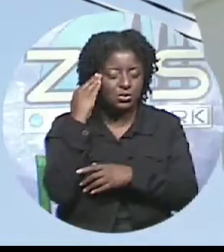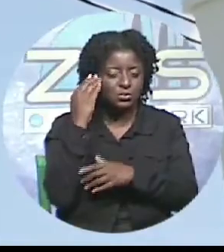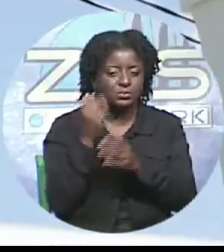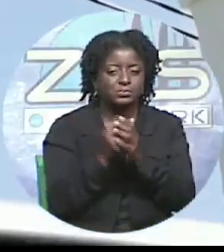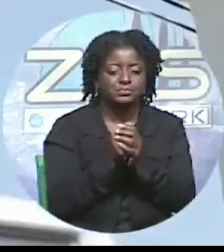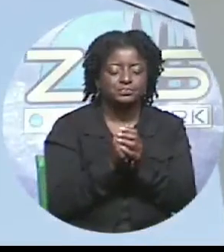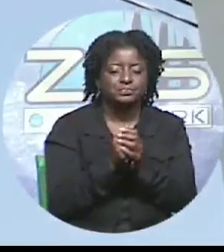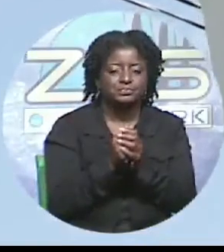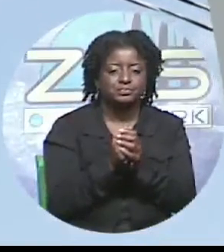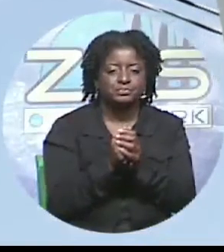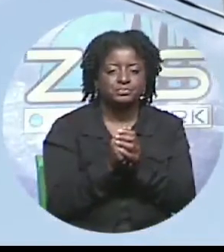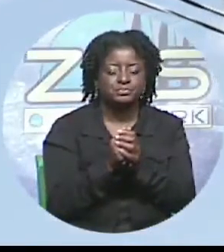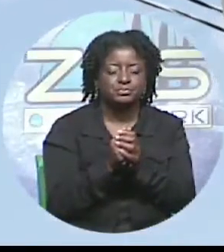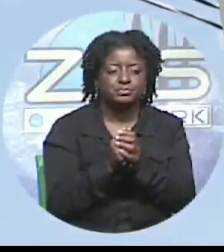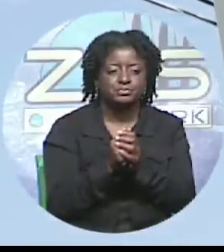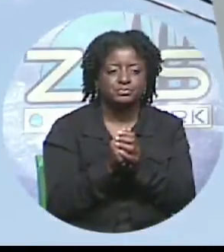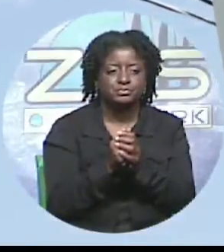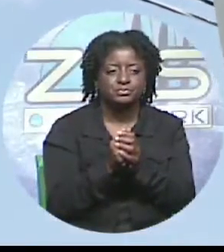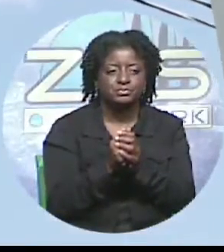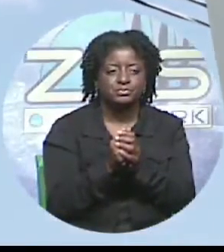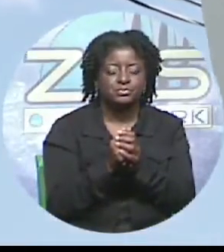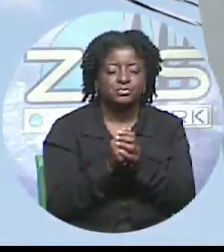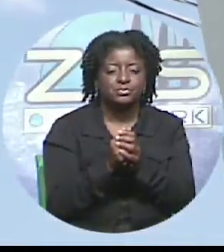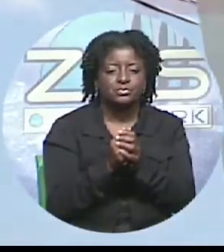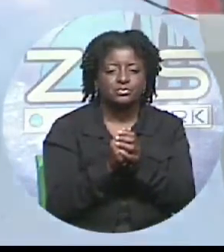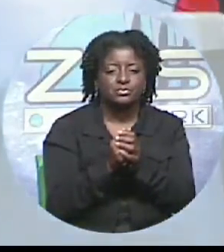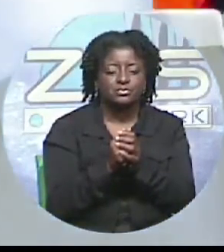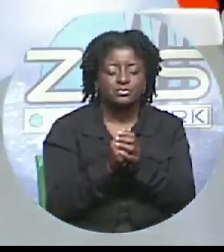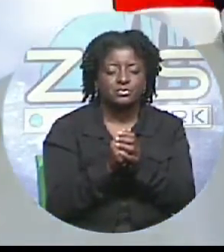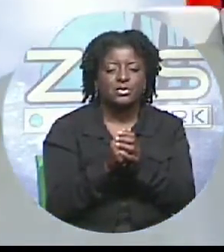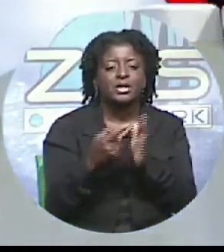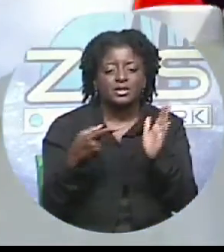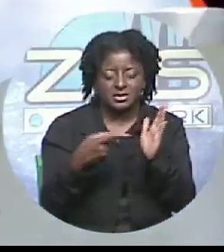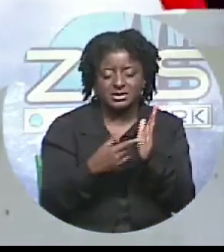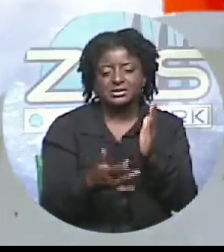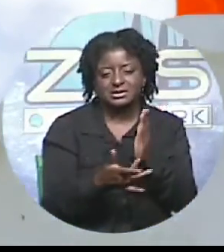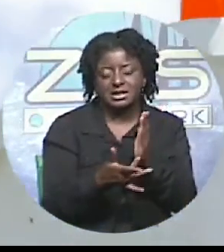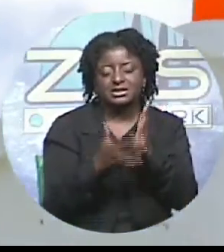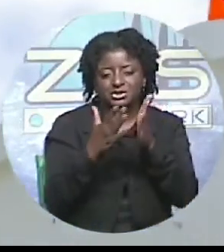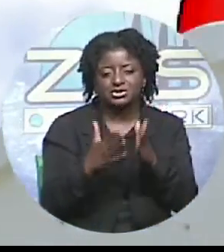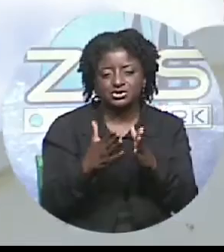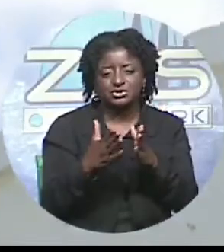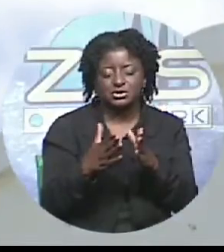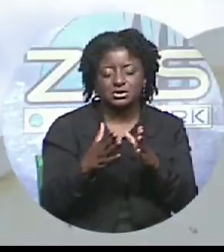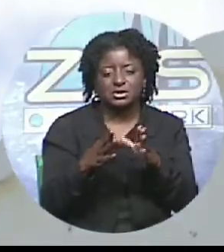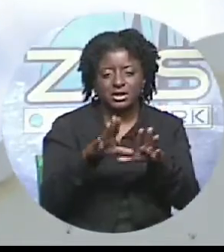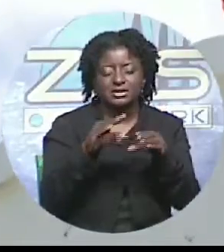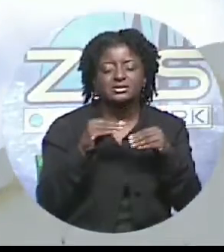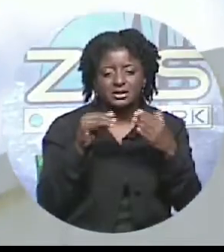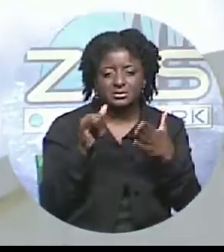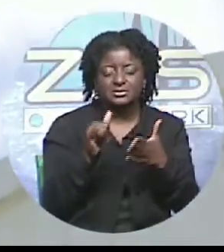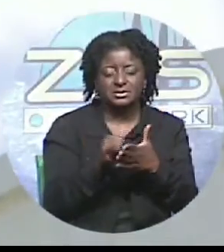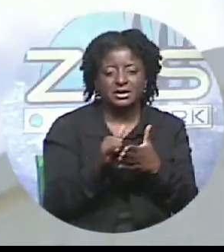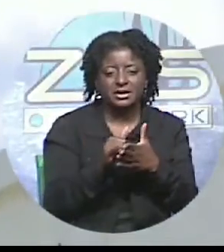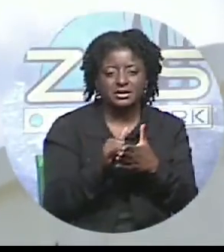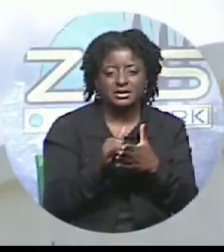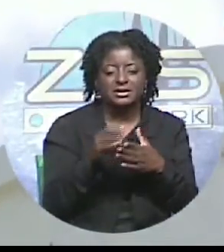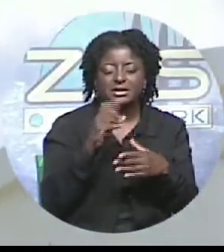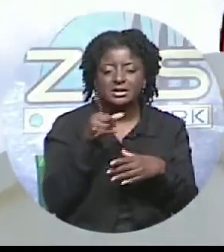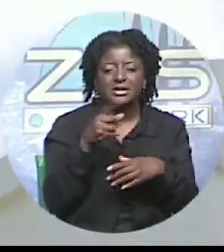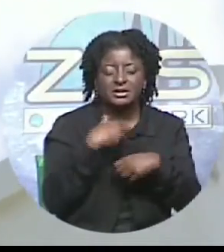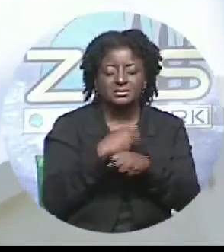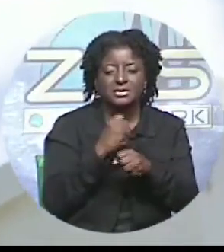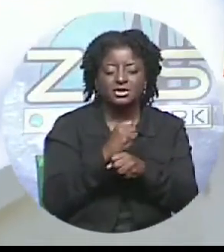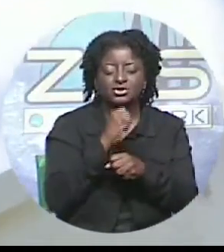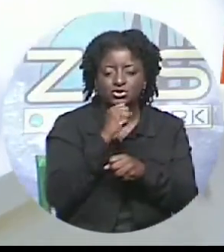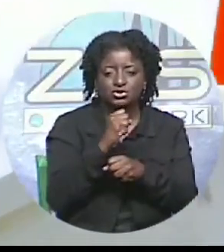It's an overview this technician is on board with. He takes pride in making sure the lines of communication, both figurative